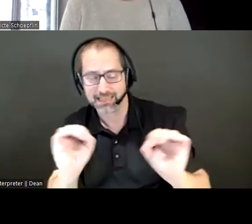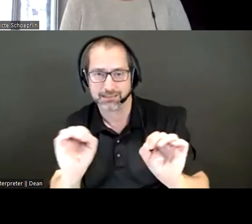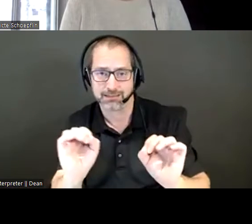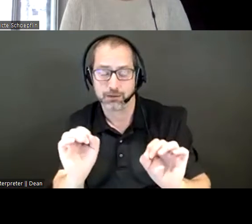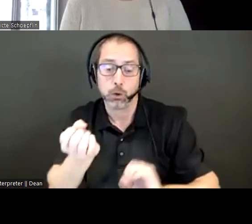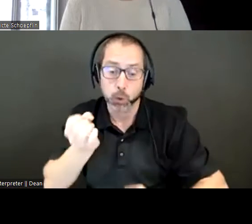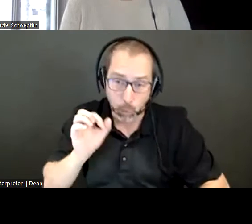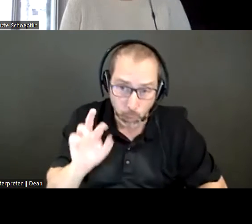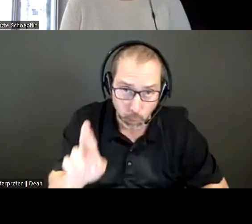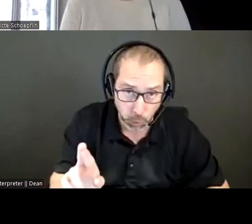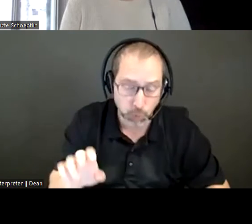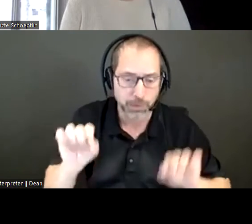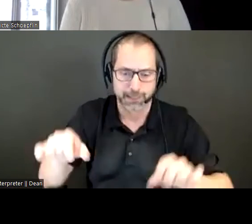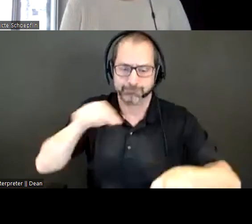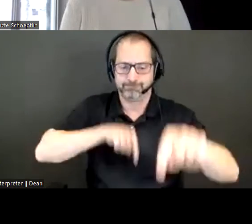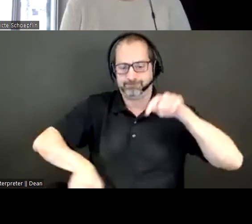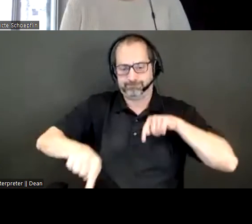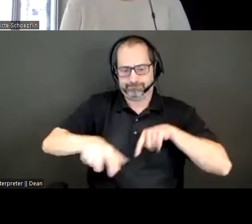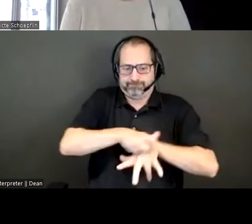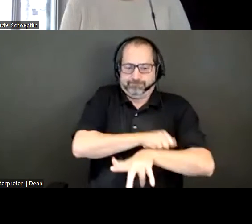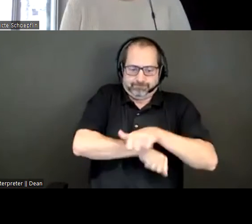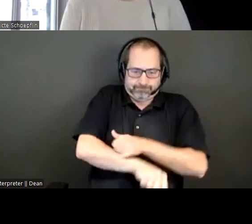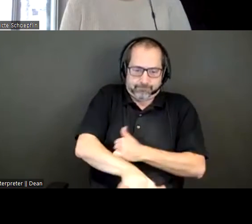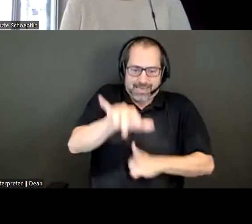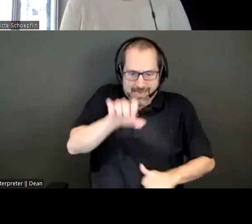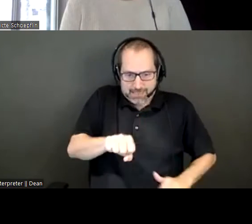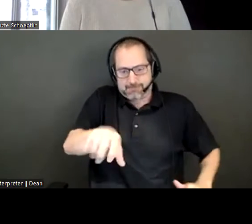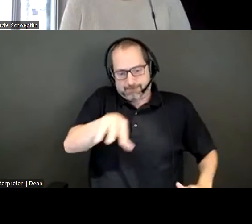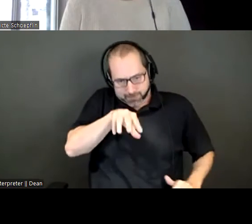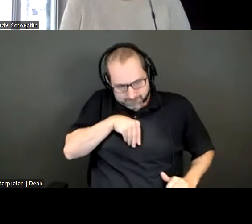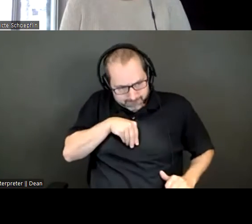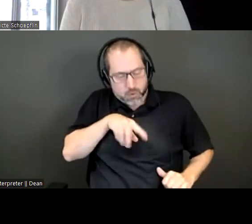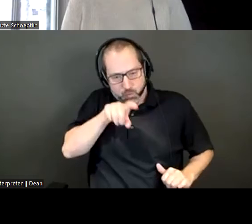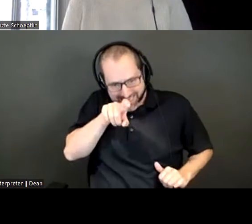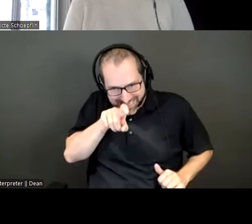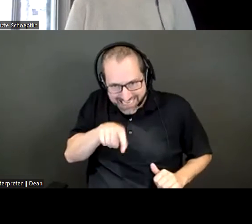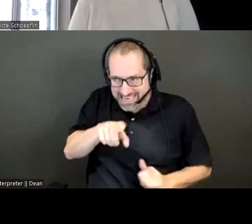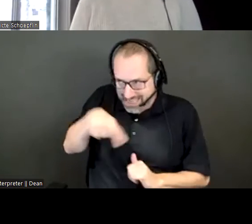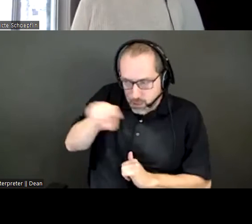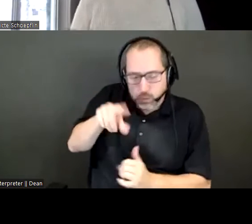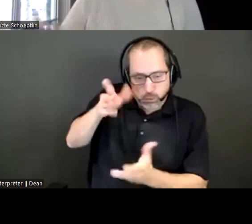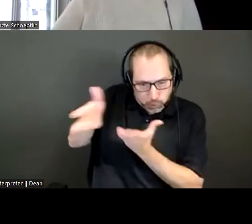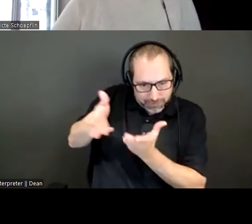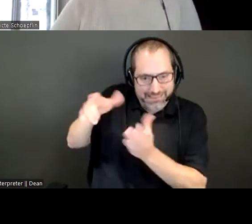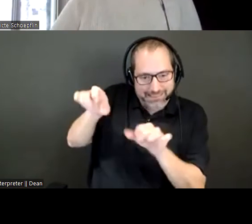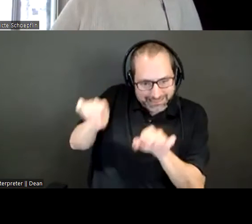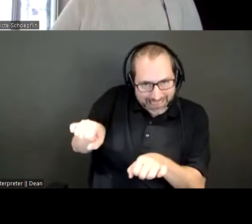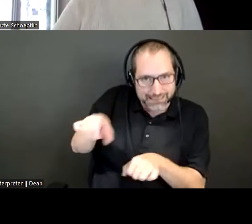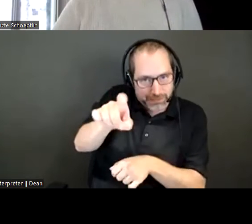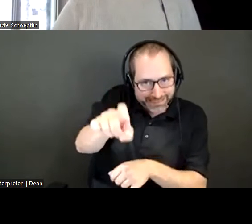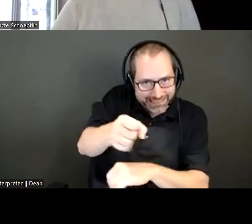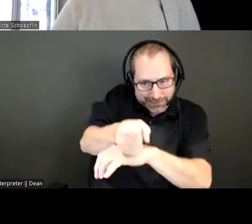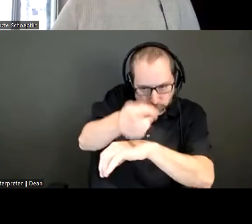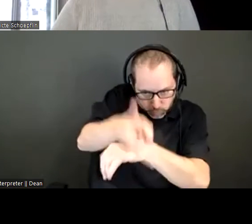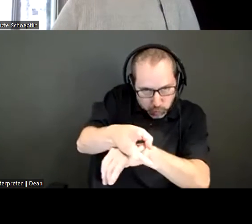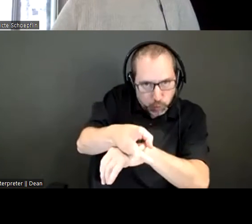Or we can be like, yes, there are some things we need, those services. We absolutely need to have the social workers and